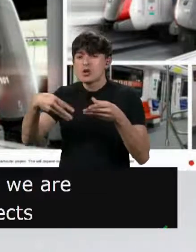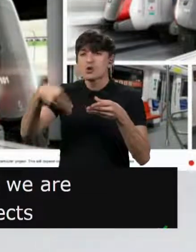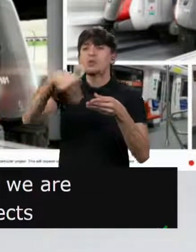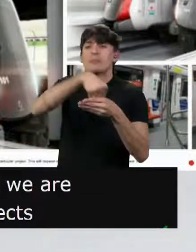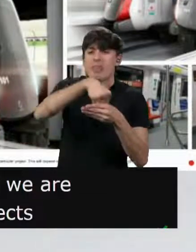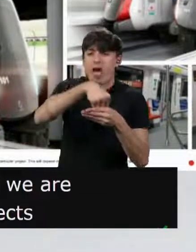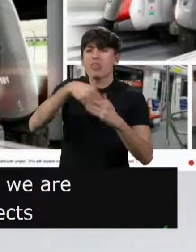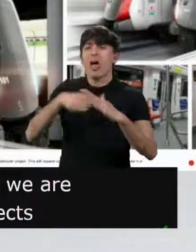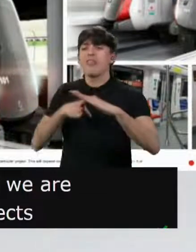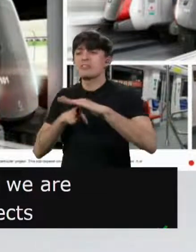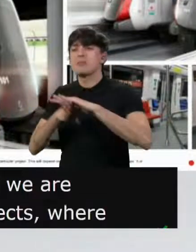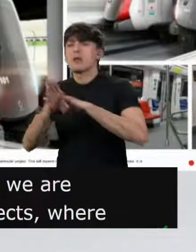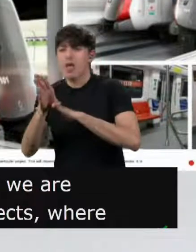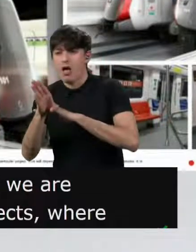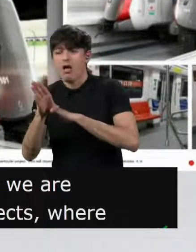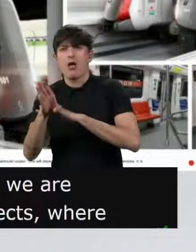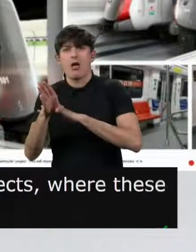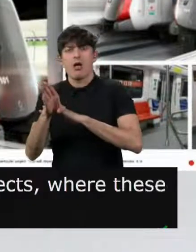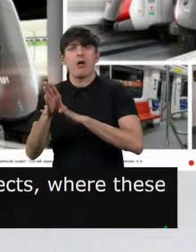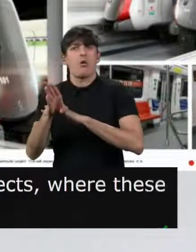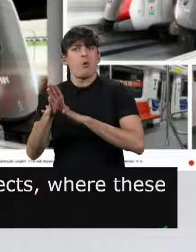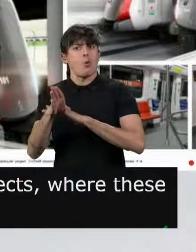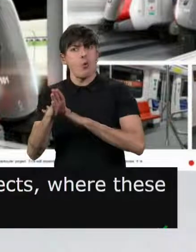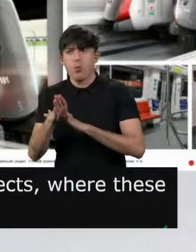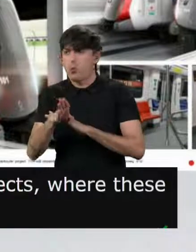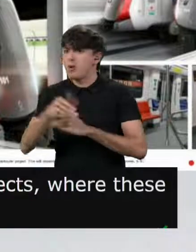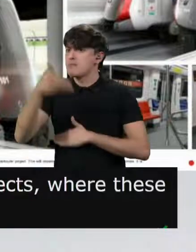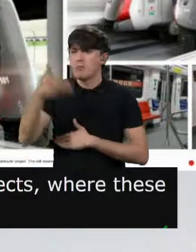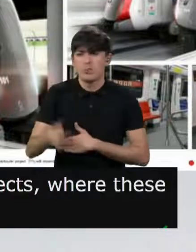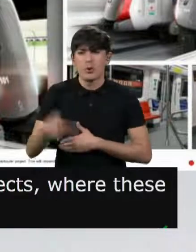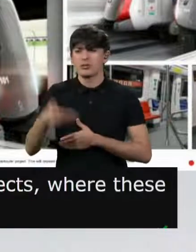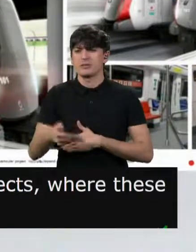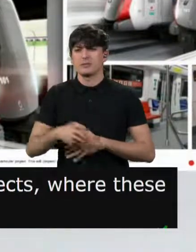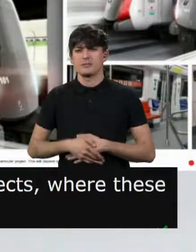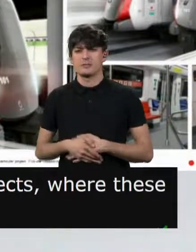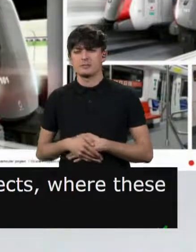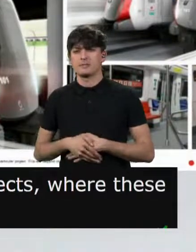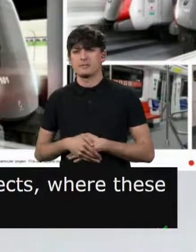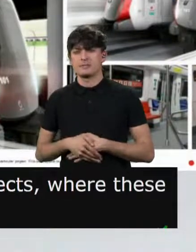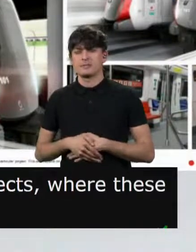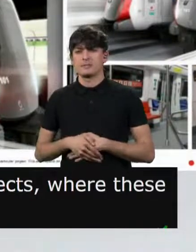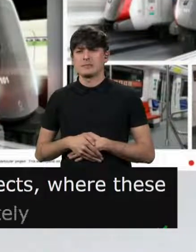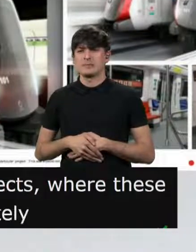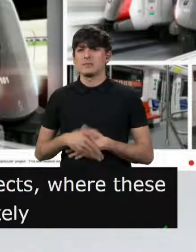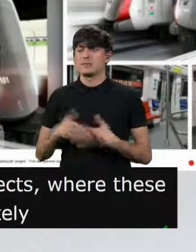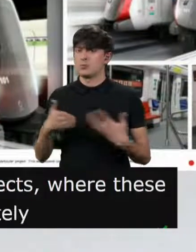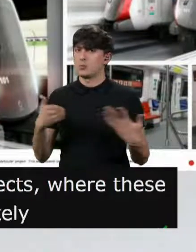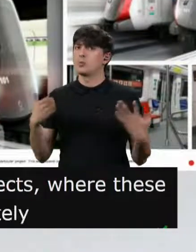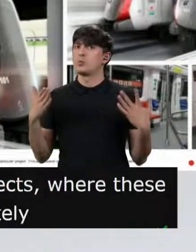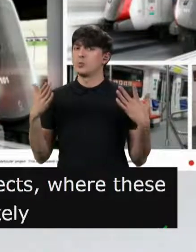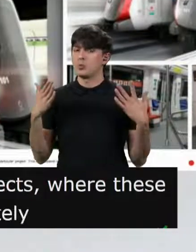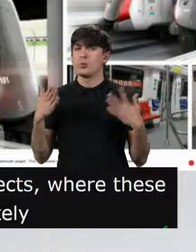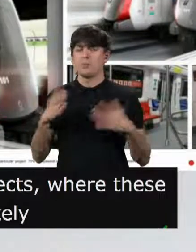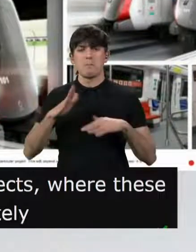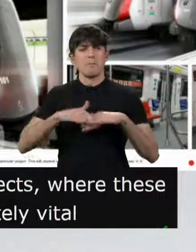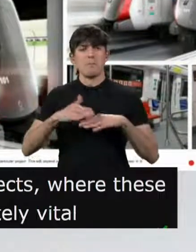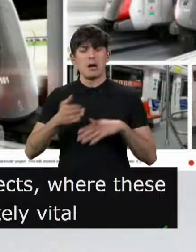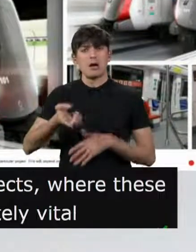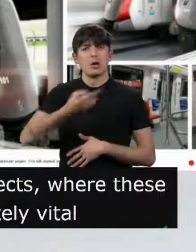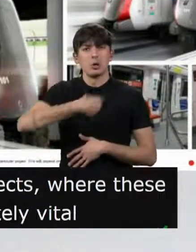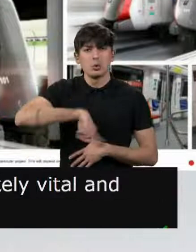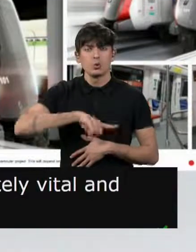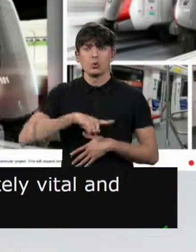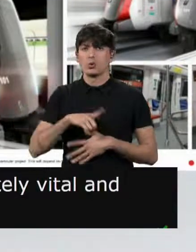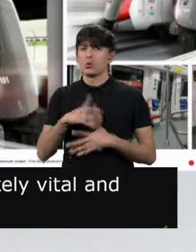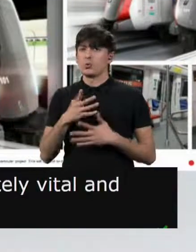of inclusion and accessibility were absolutely vital and really made a difference for